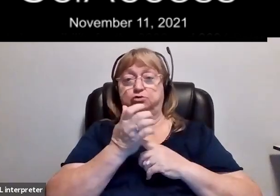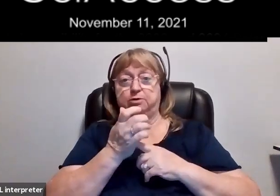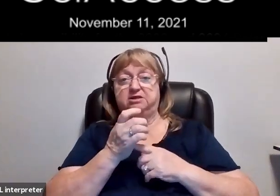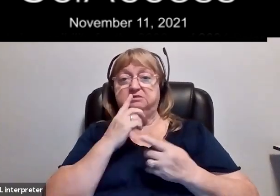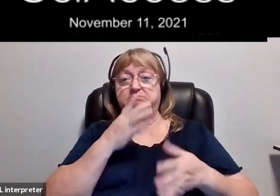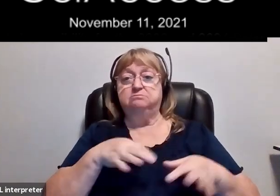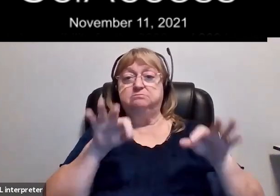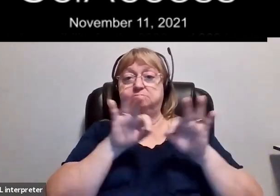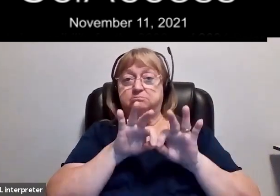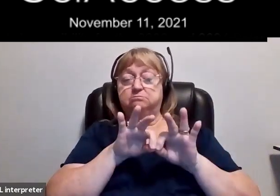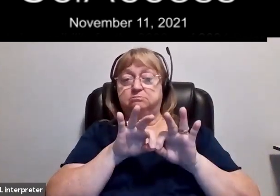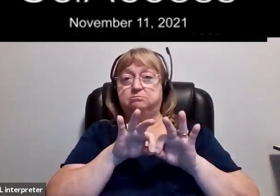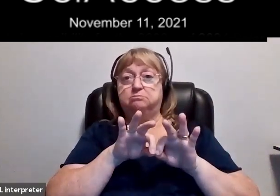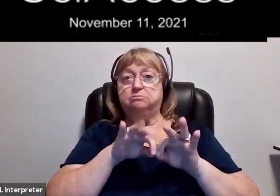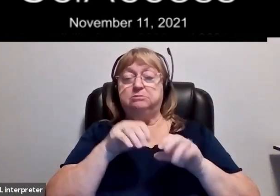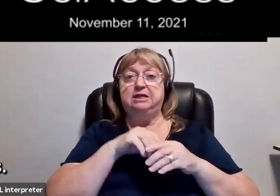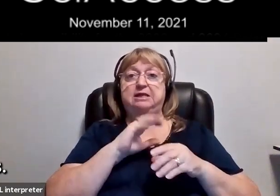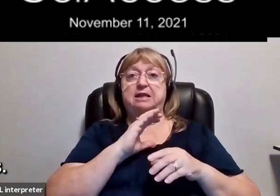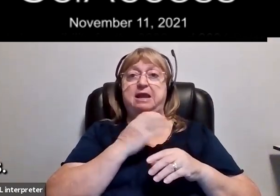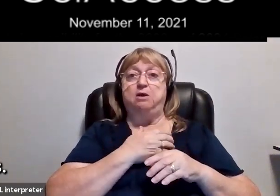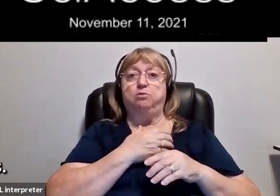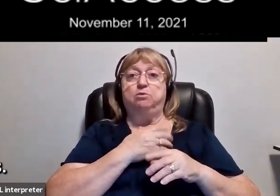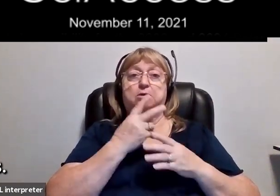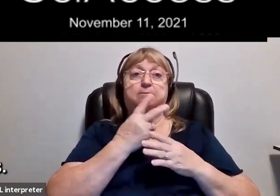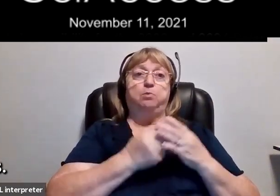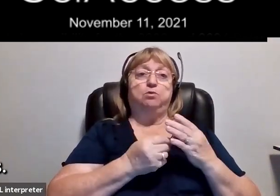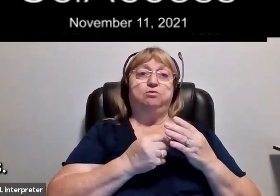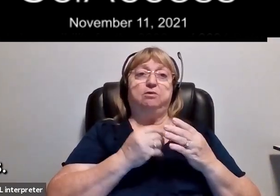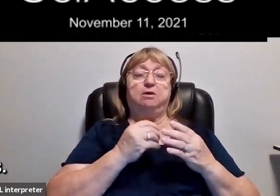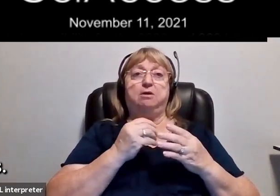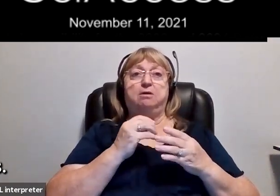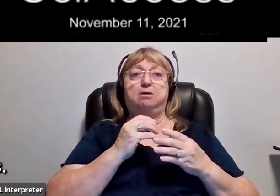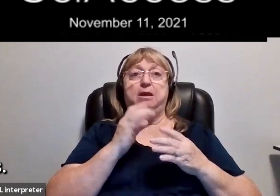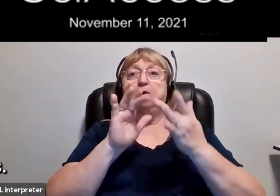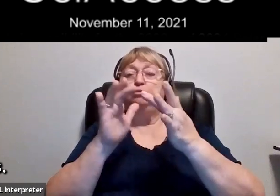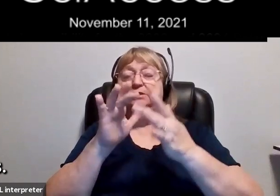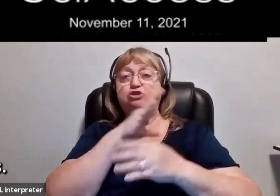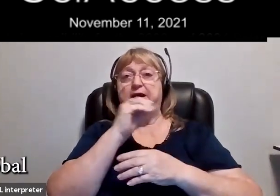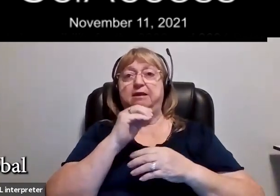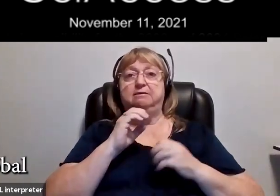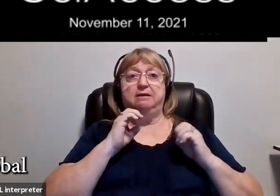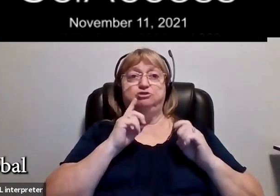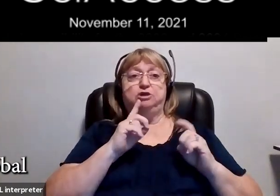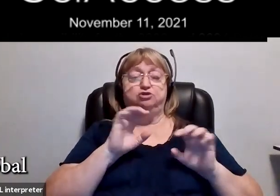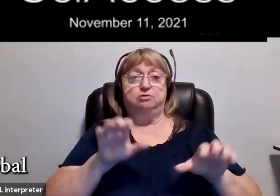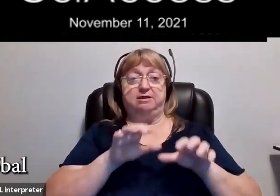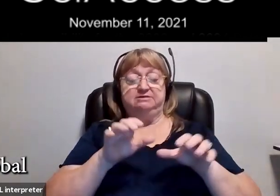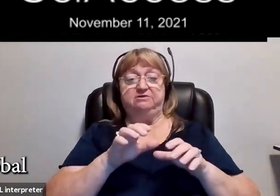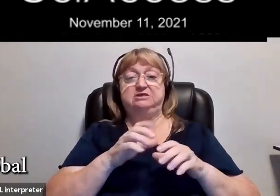in our both outreach and education activities. And then